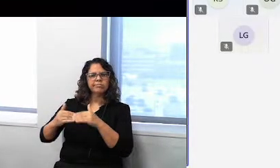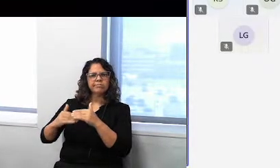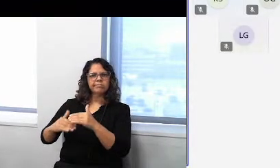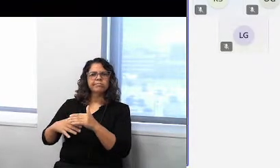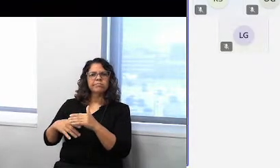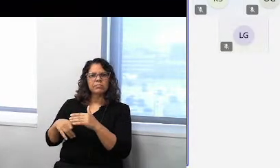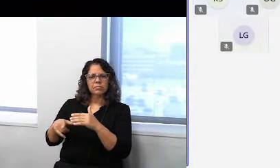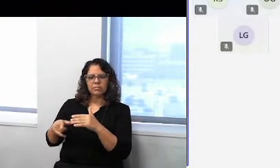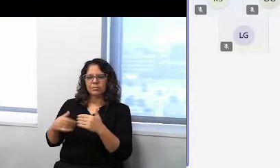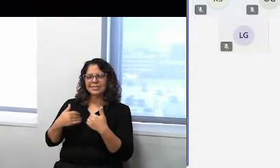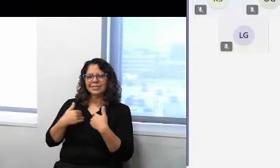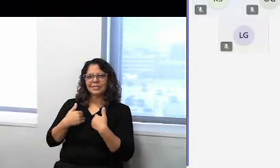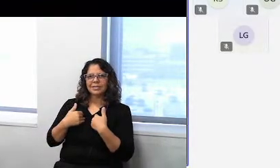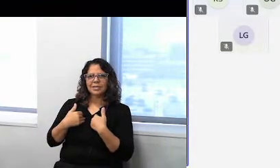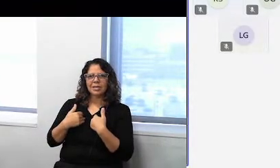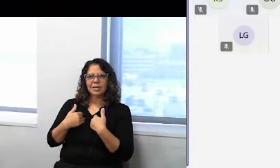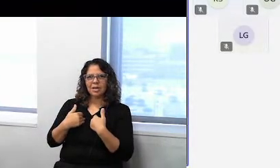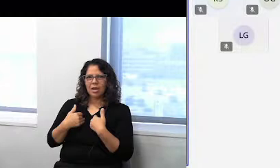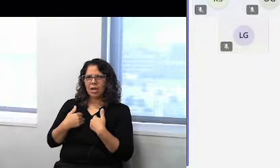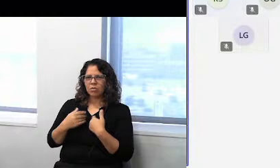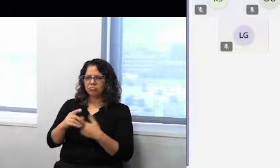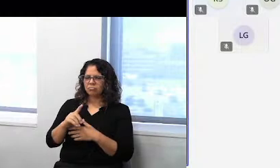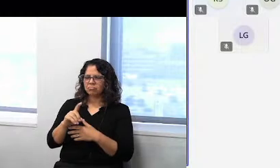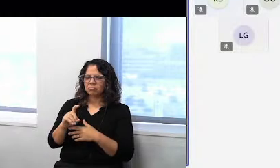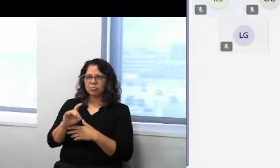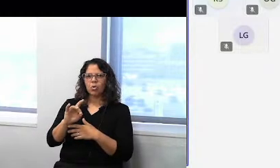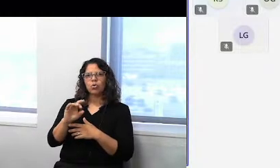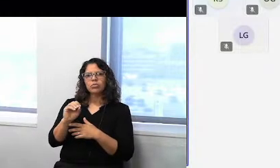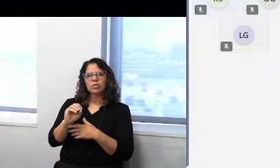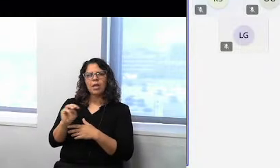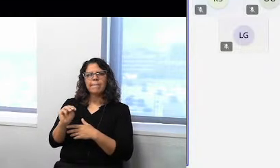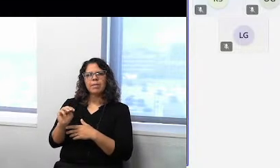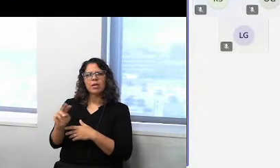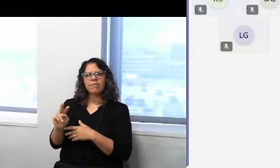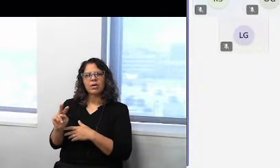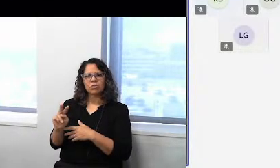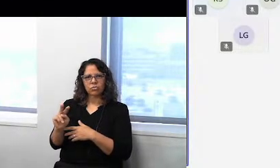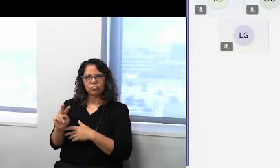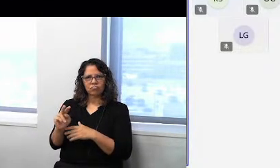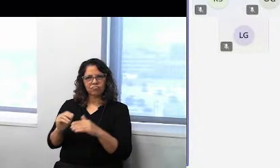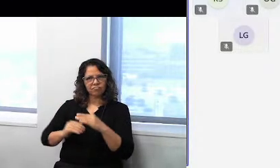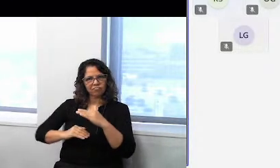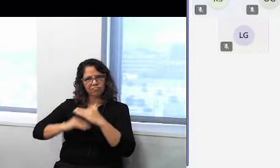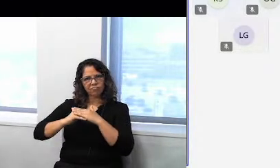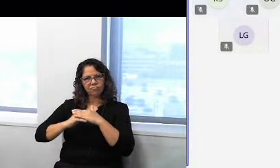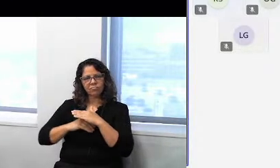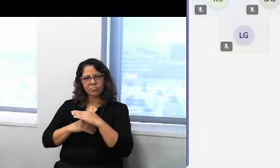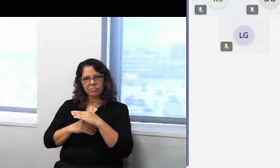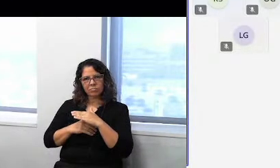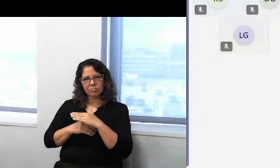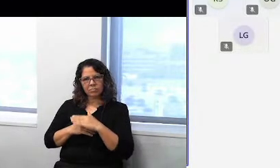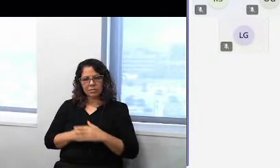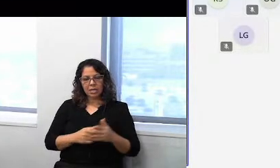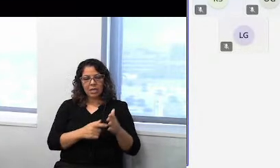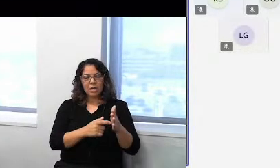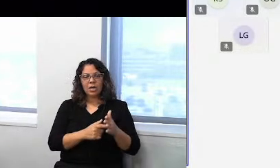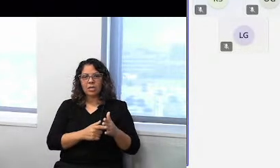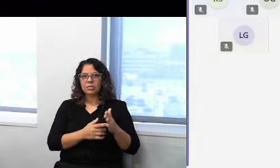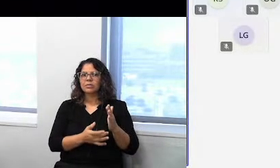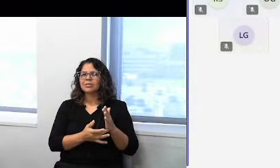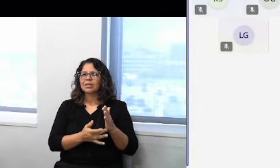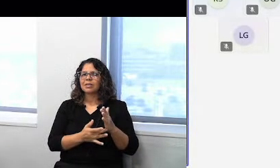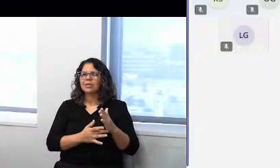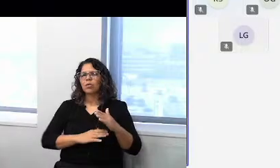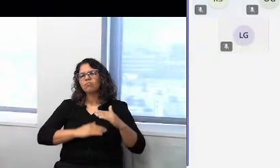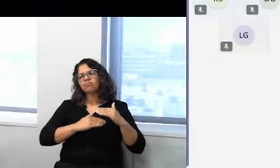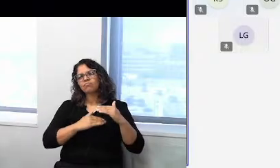180 megawatts of capacity. And the NTR requirements were for 10% of that capacity.